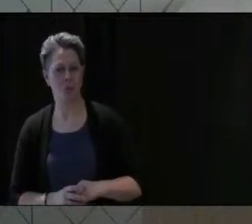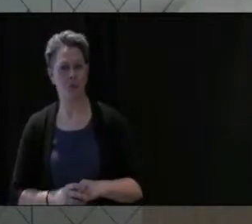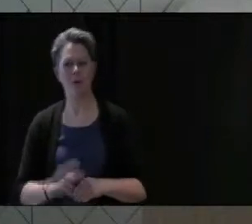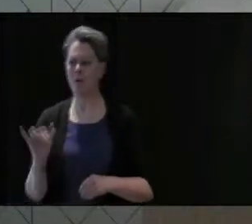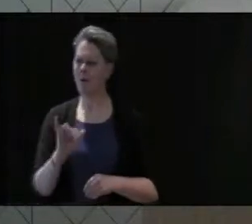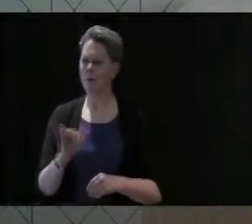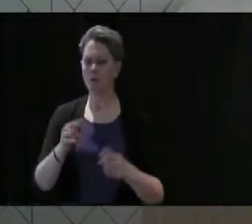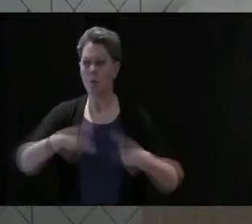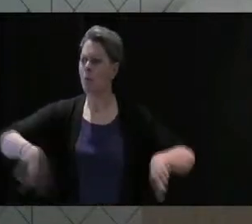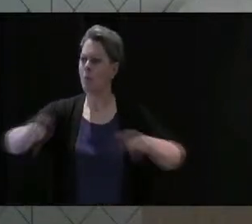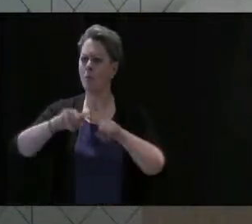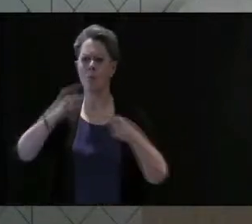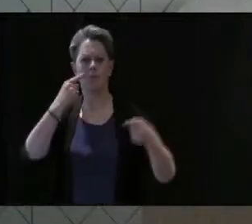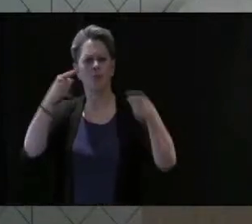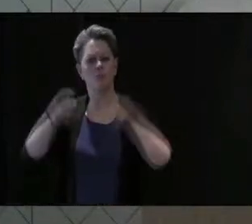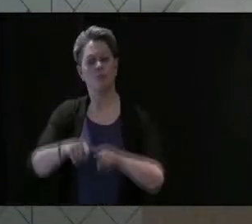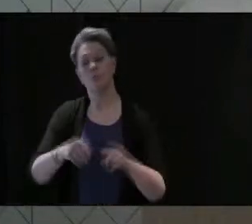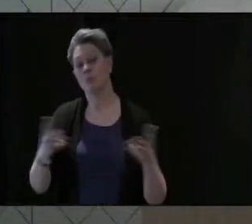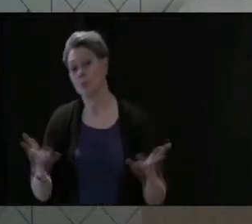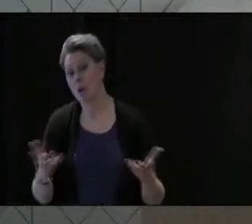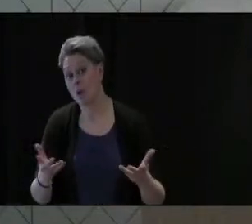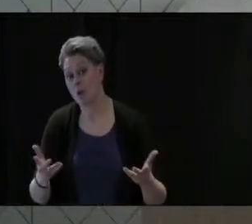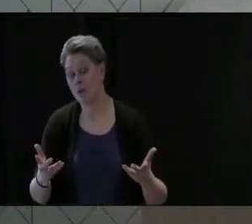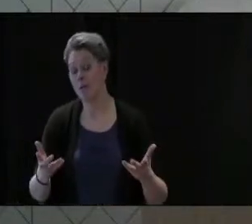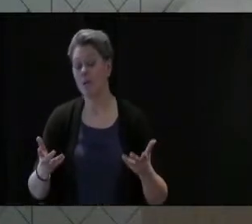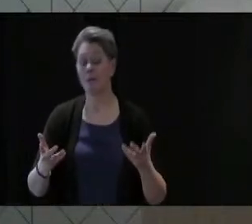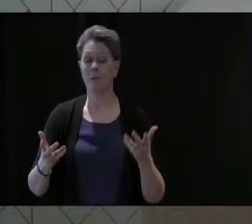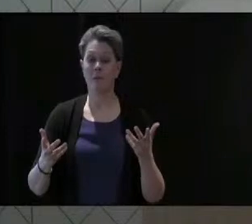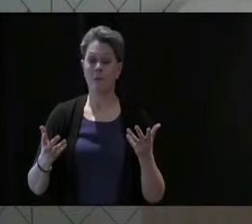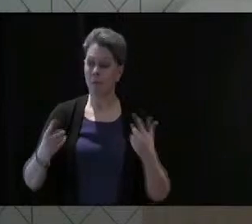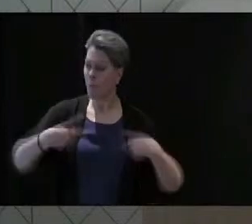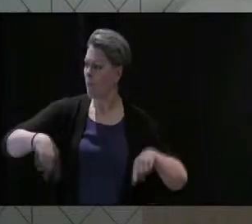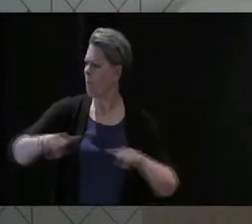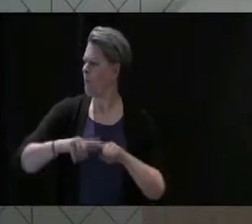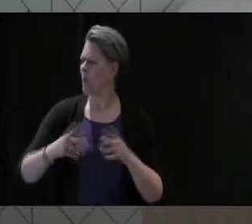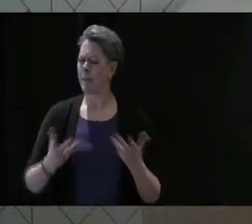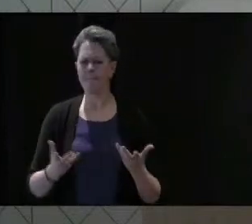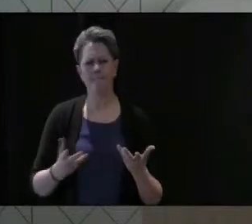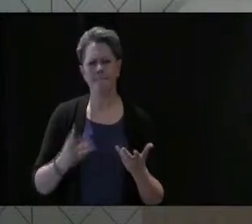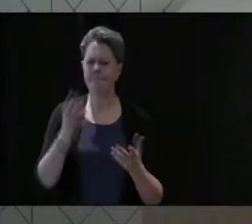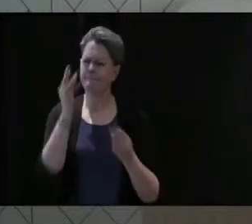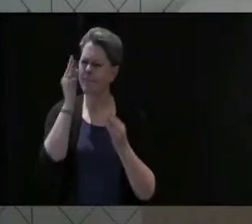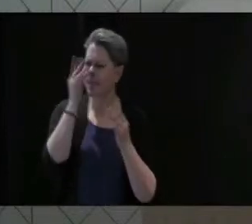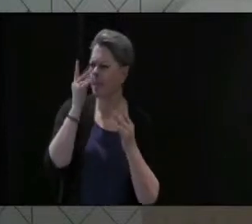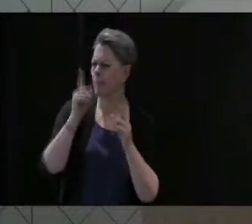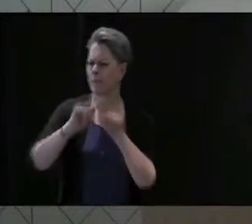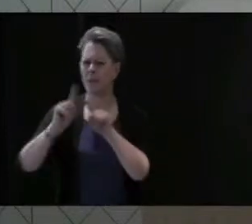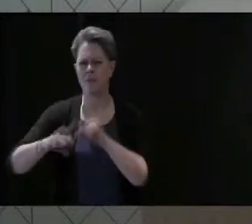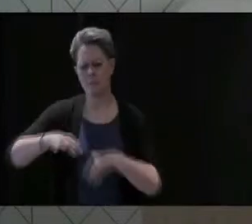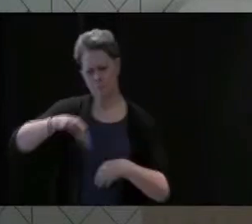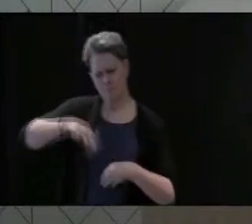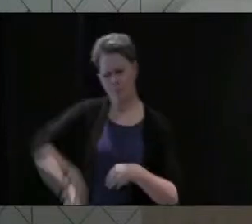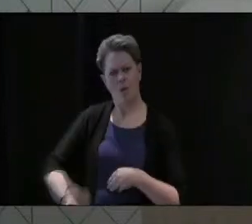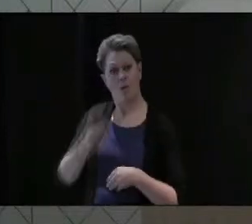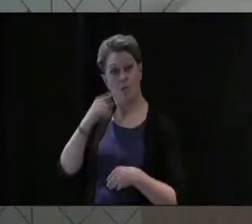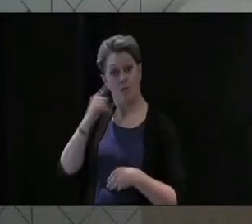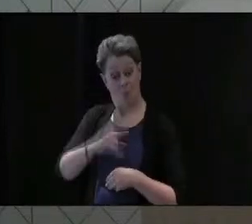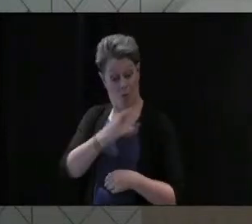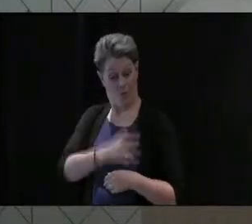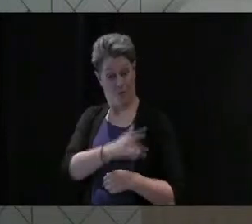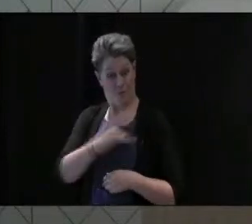consensus that we will not be able to take advantage of the assets and benefits of our